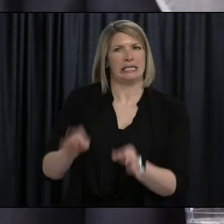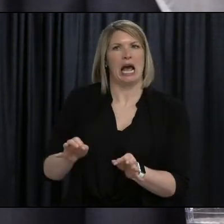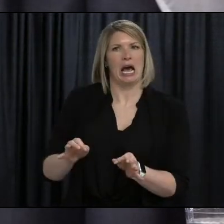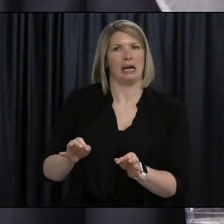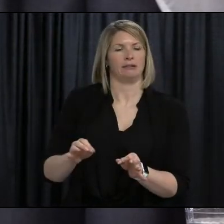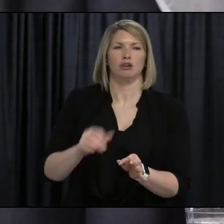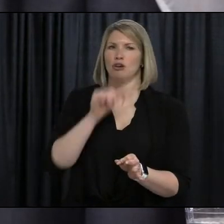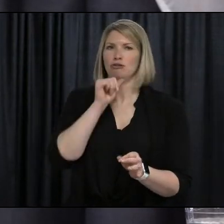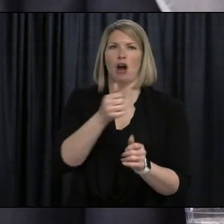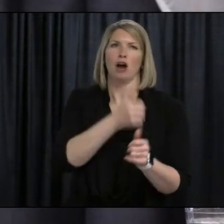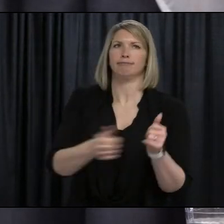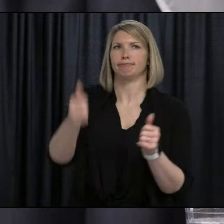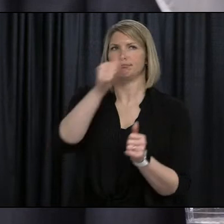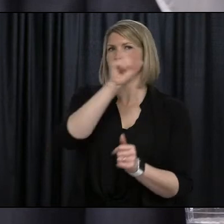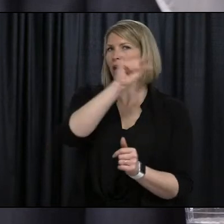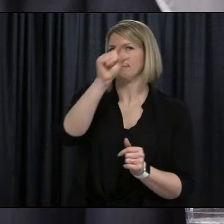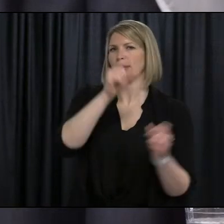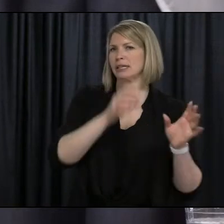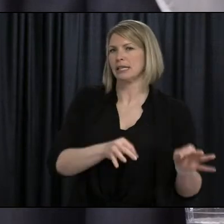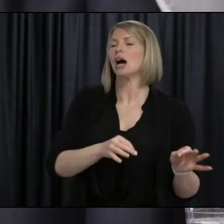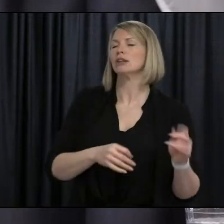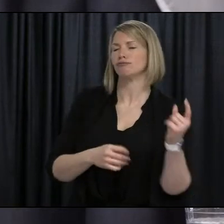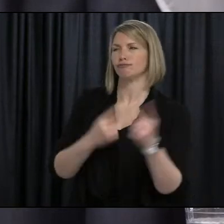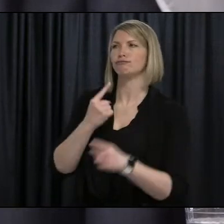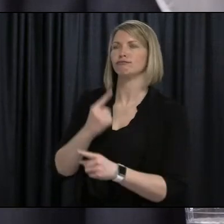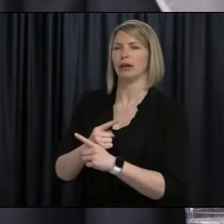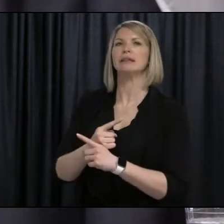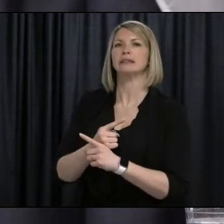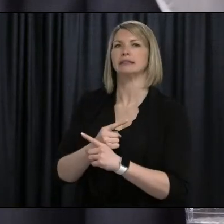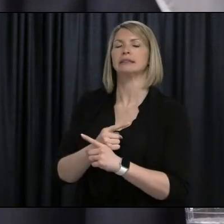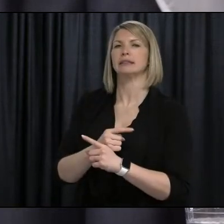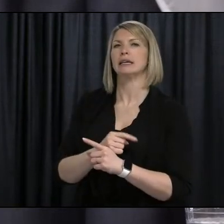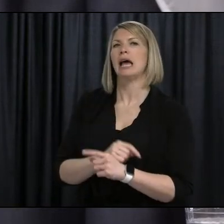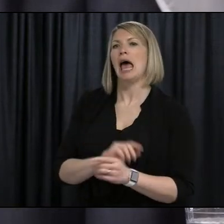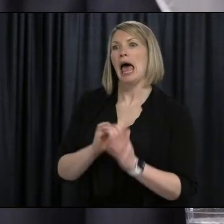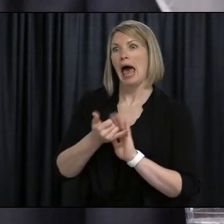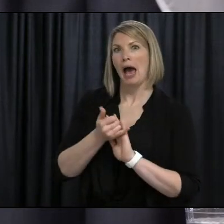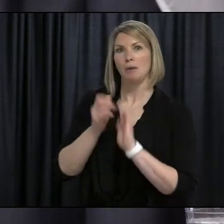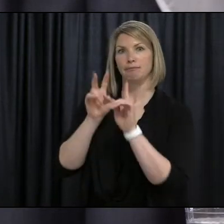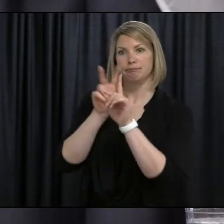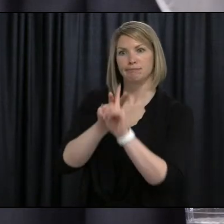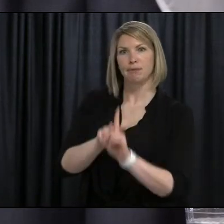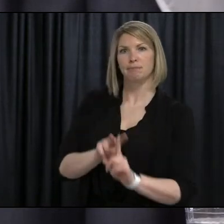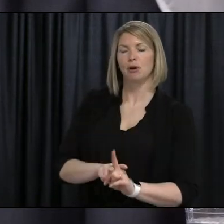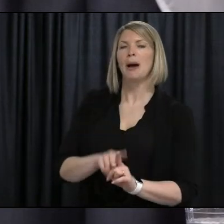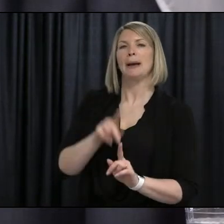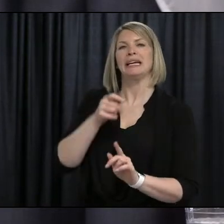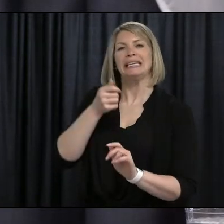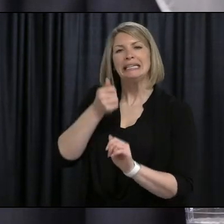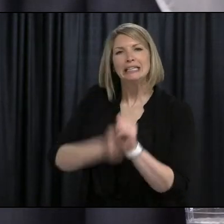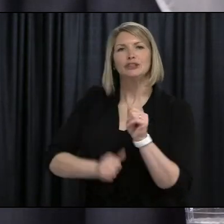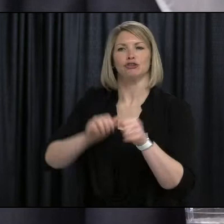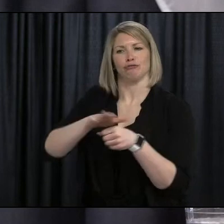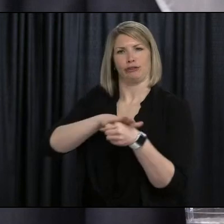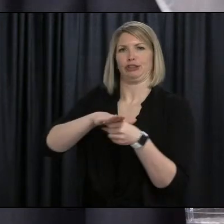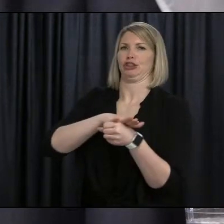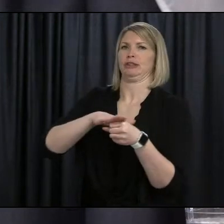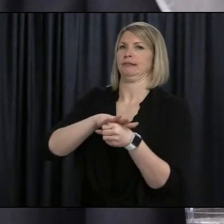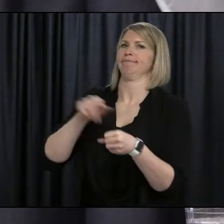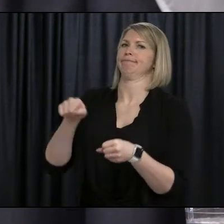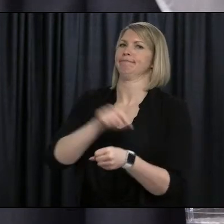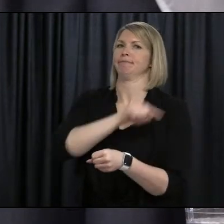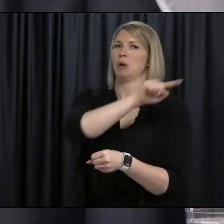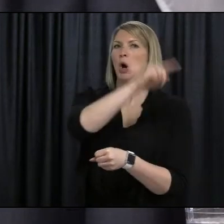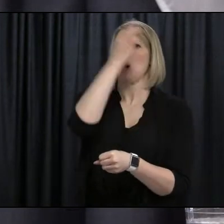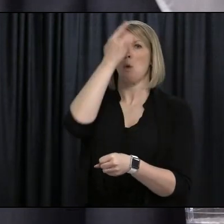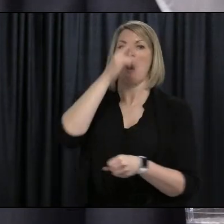that will be a little time just to go through each of the RHAs to get that, because I suspect it may actually vary within an RHA as to